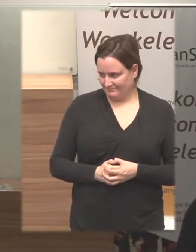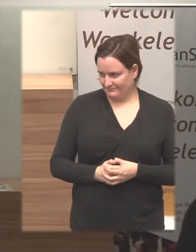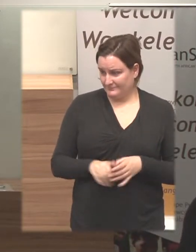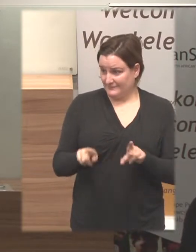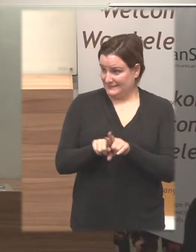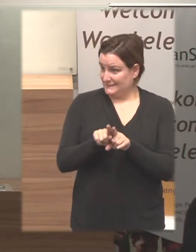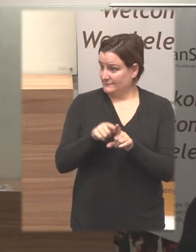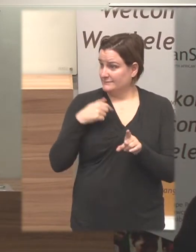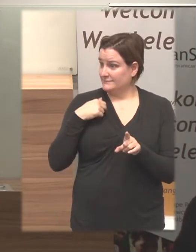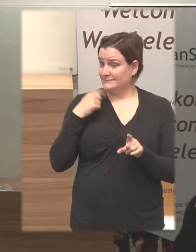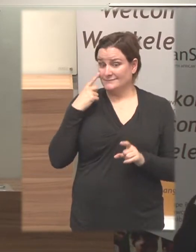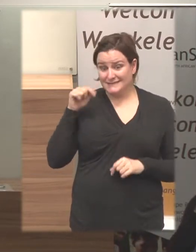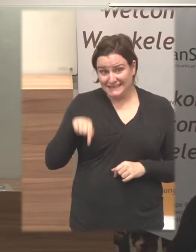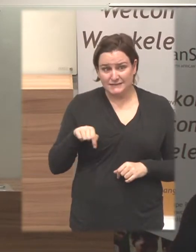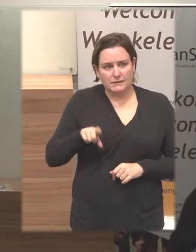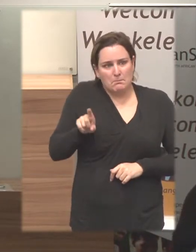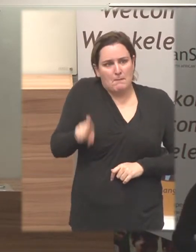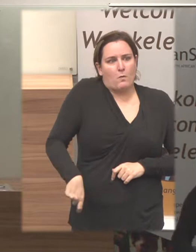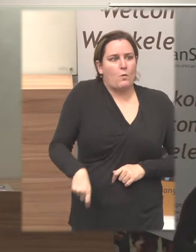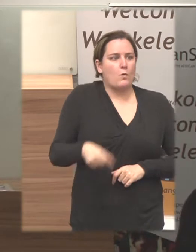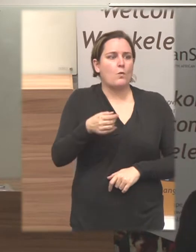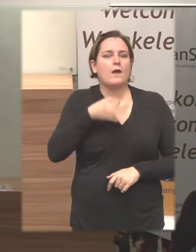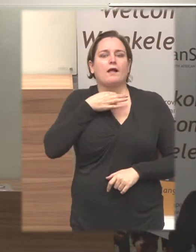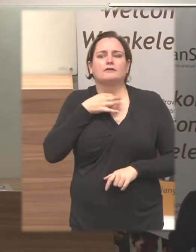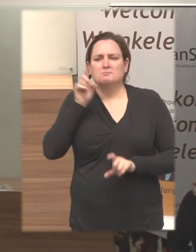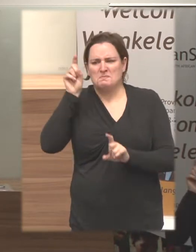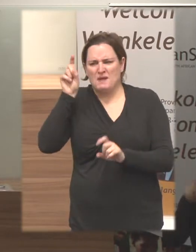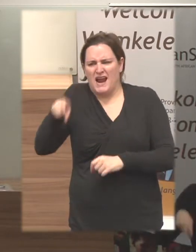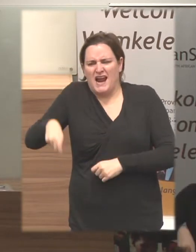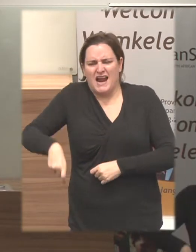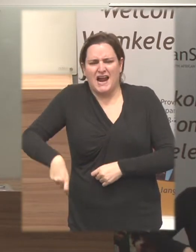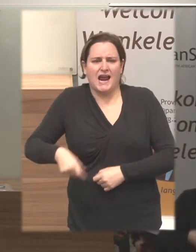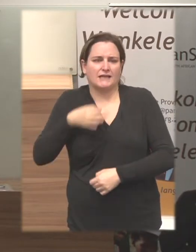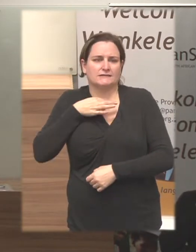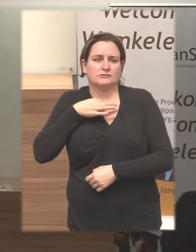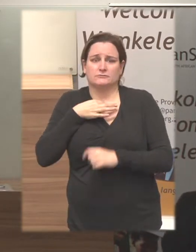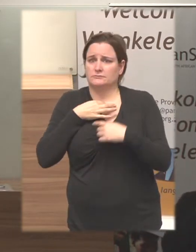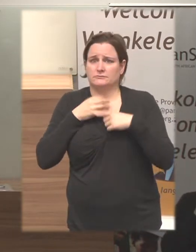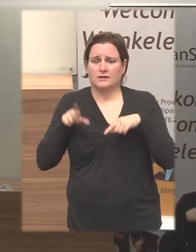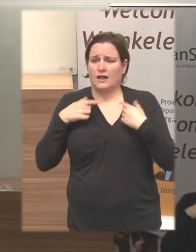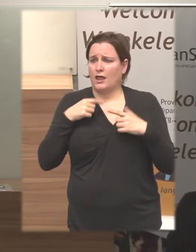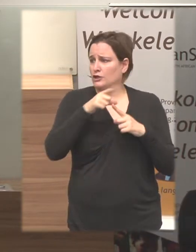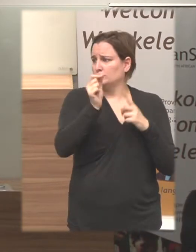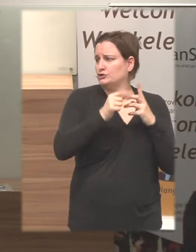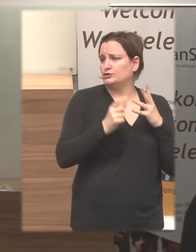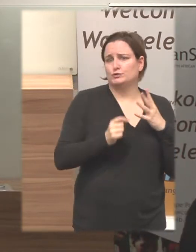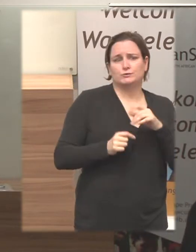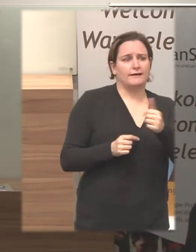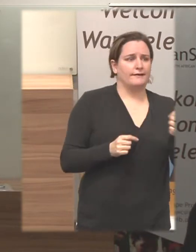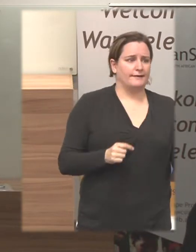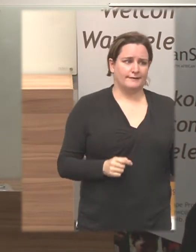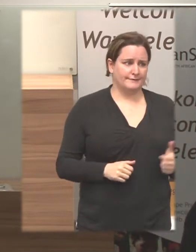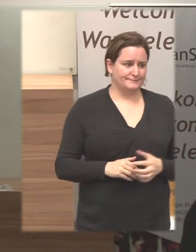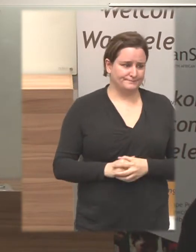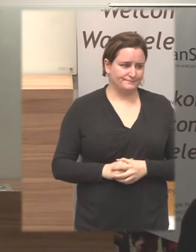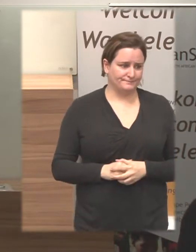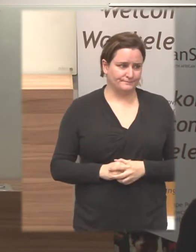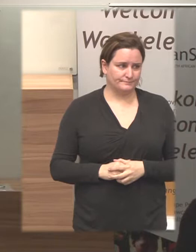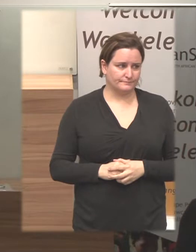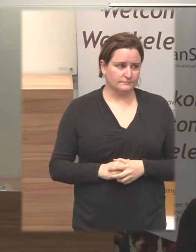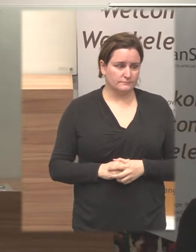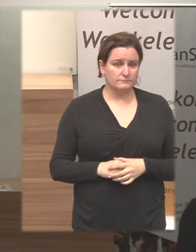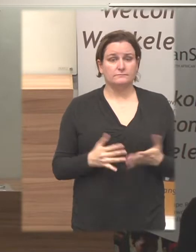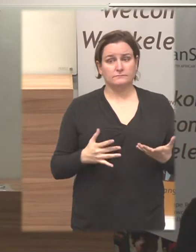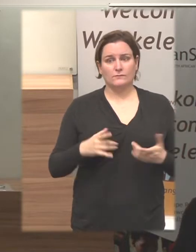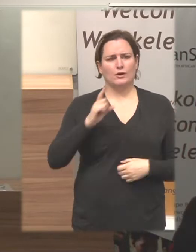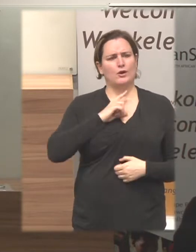as the compulsory command of English. There's no choices involved. And why I've put whiteness in